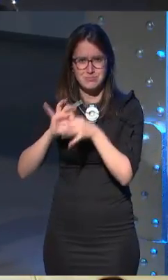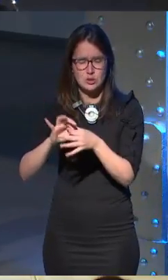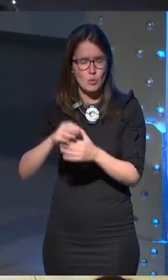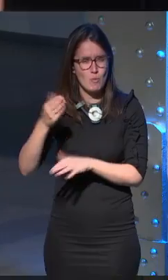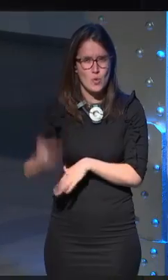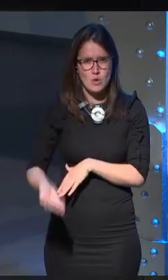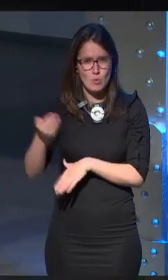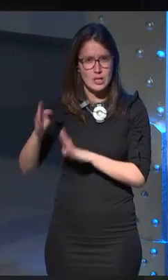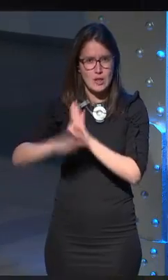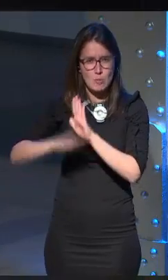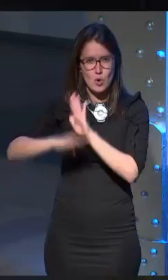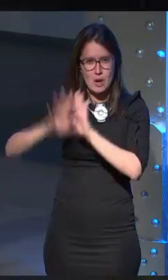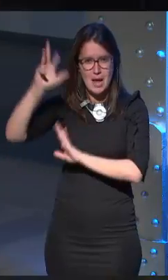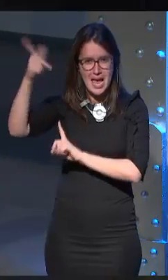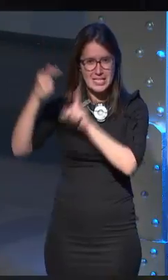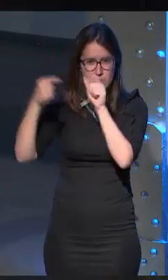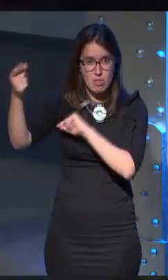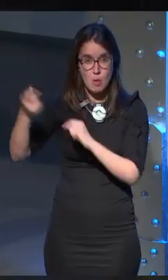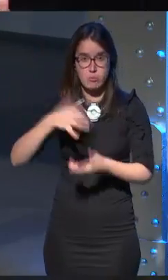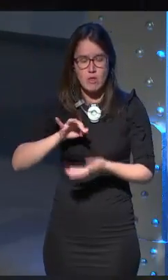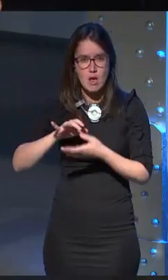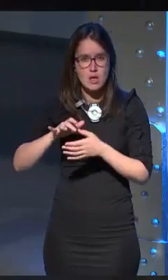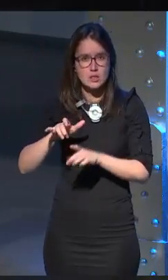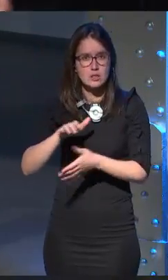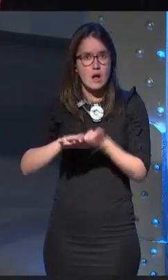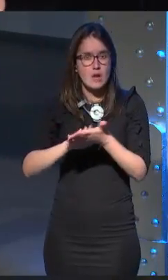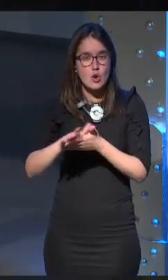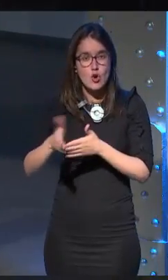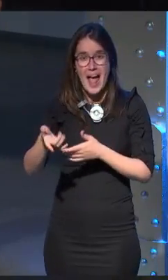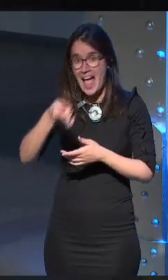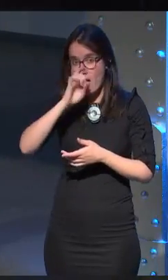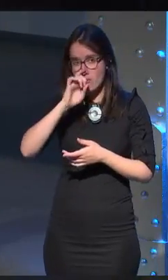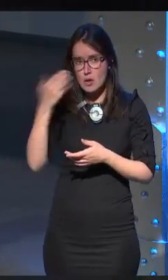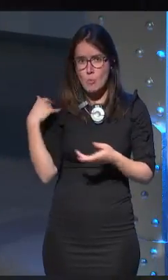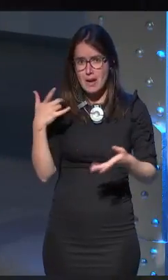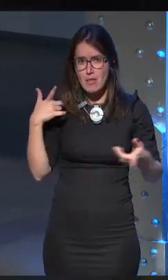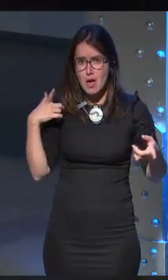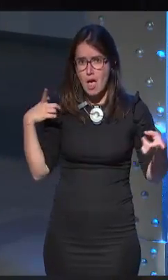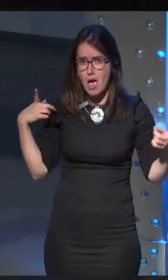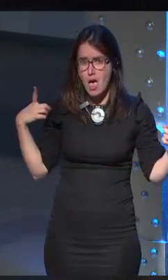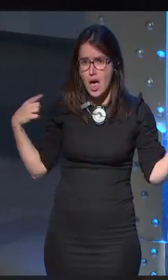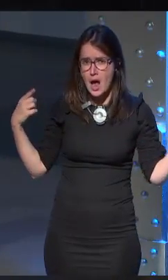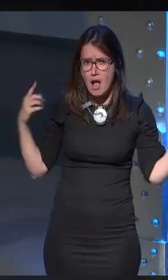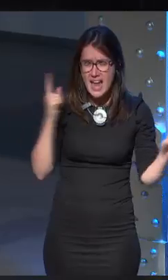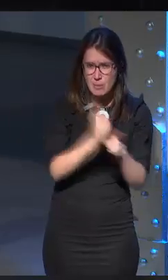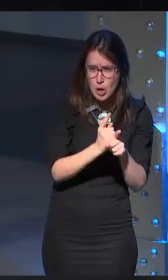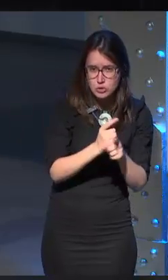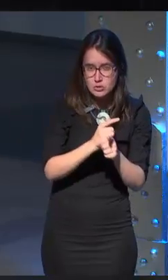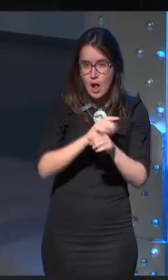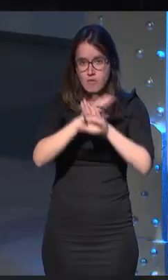take former enemies and make them friends in space, doing something that they both feel very strongly and passionate about.